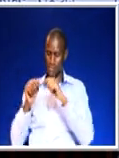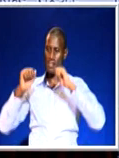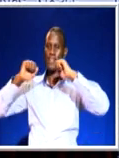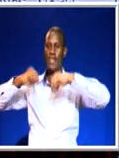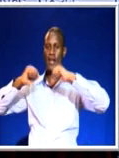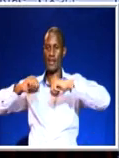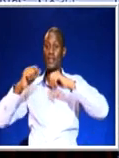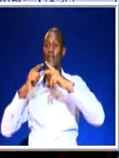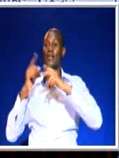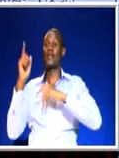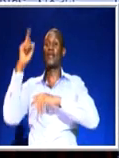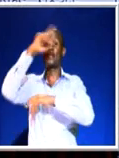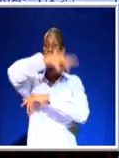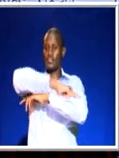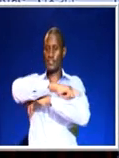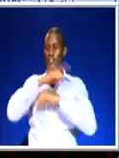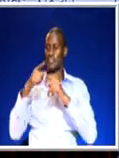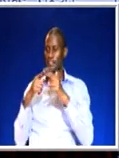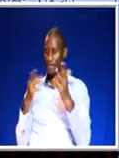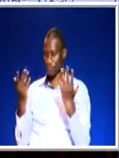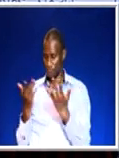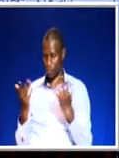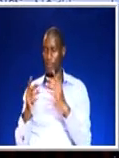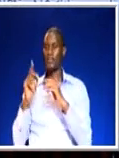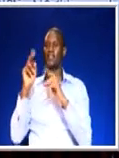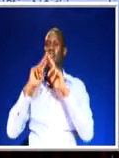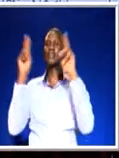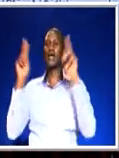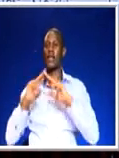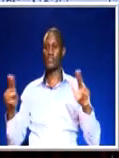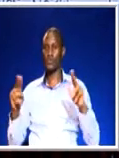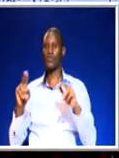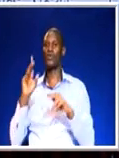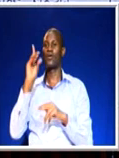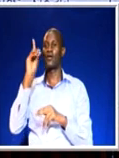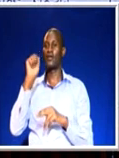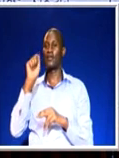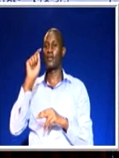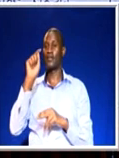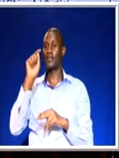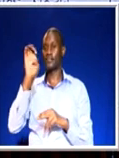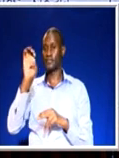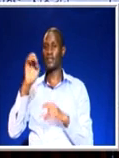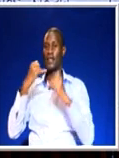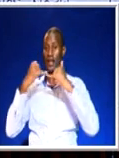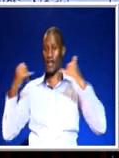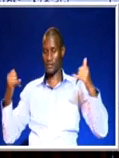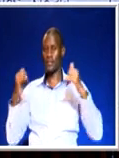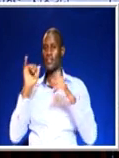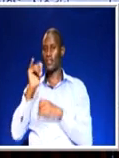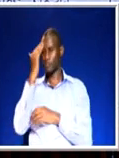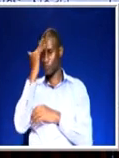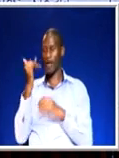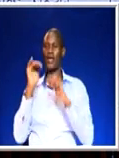that our date must start from the International Dateline. That's why it is an